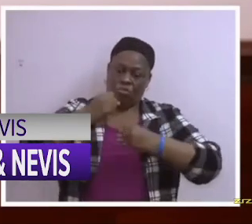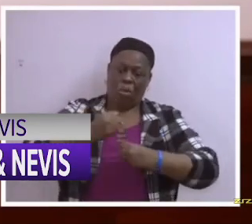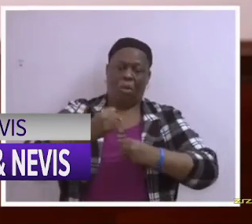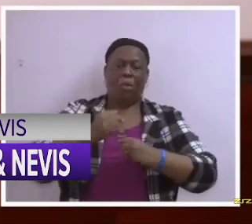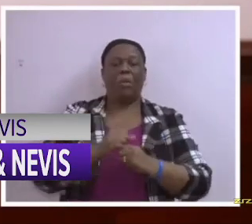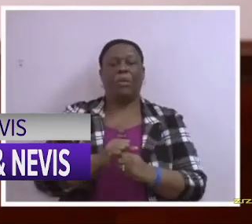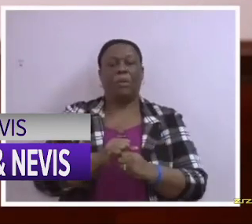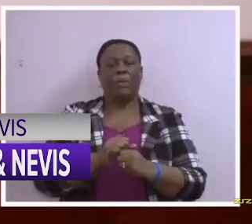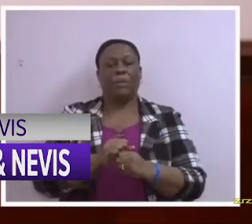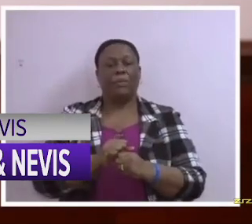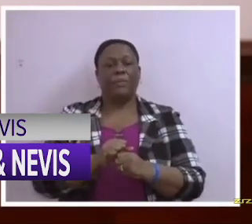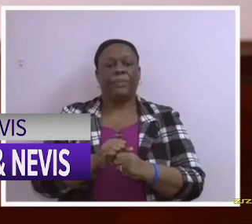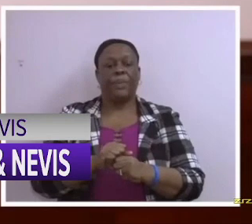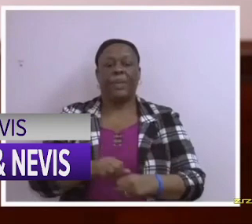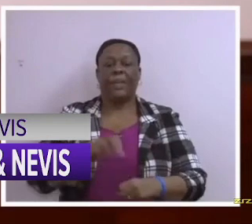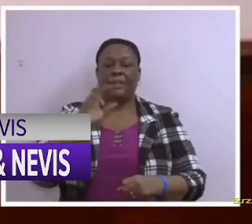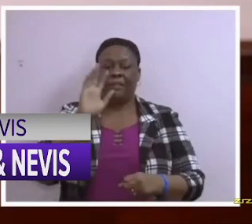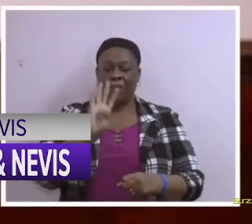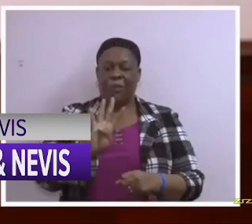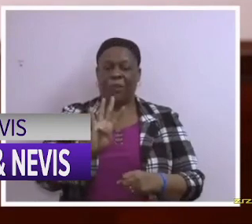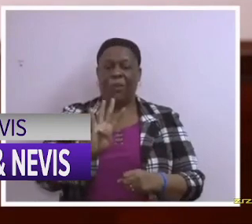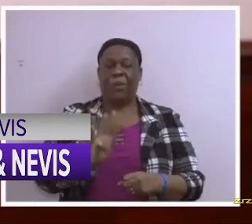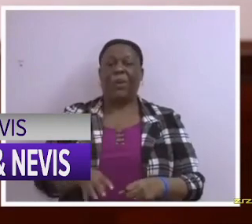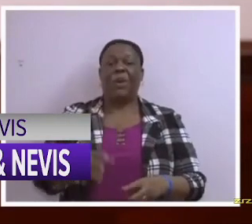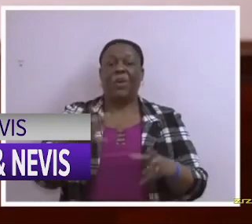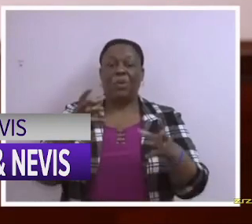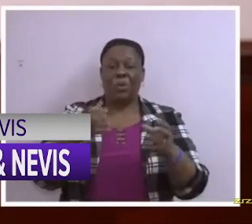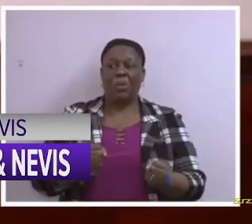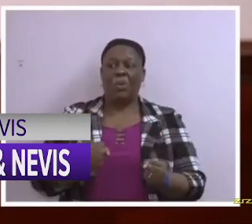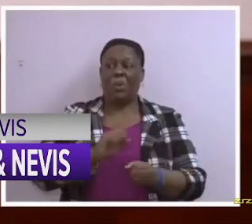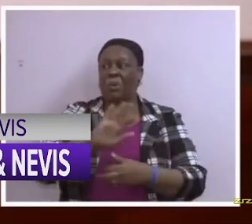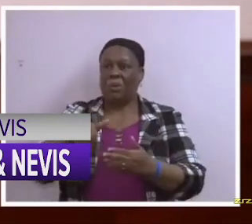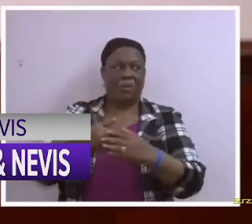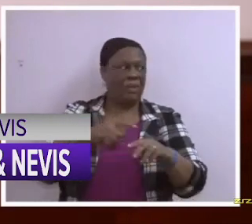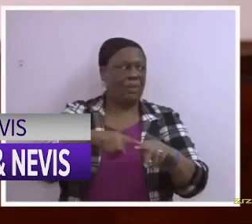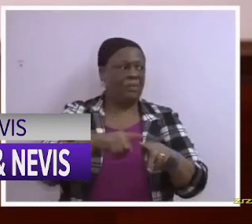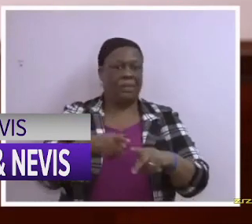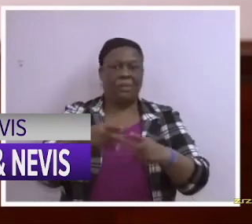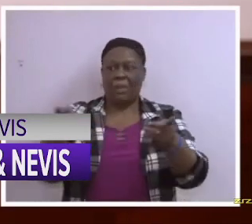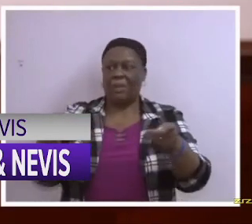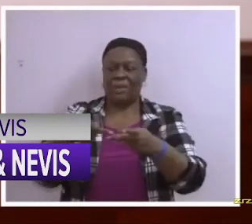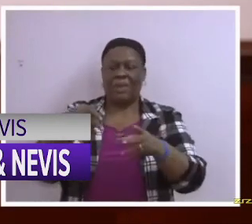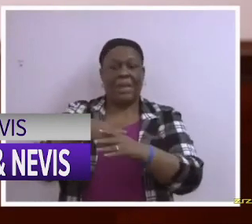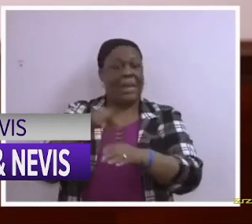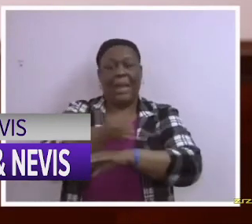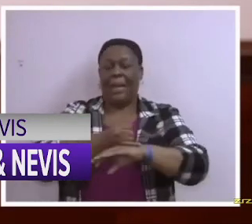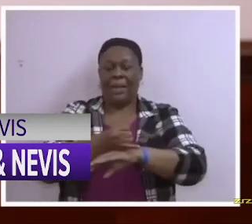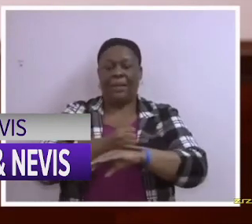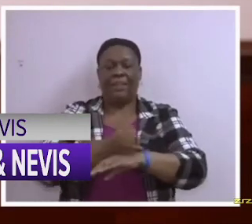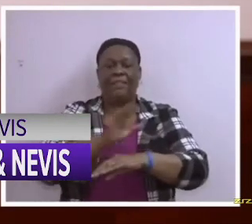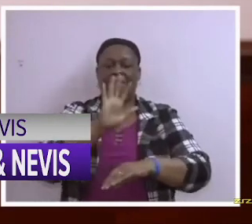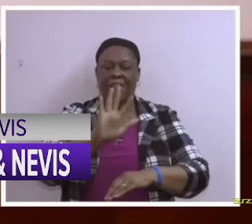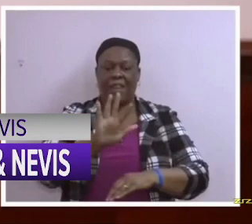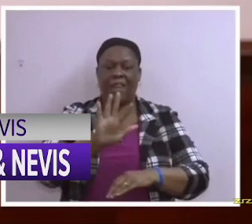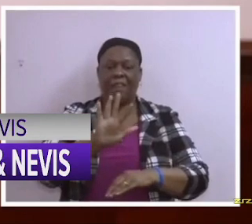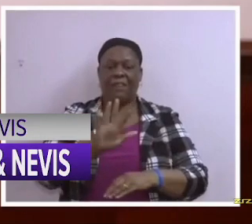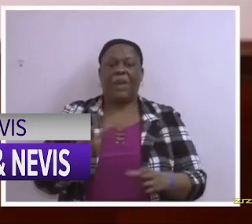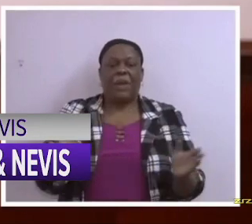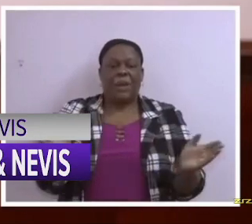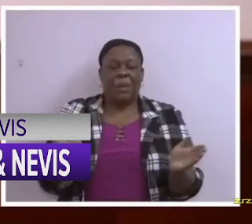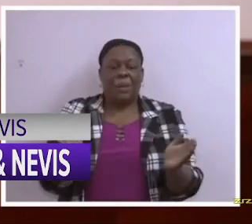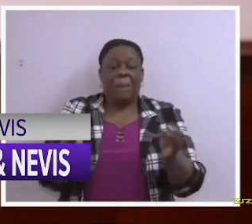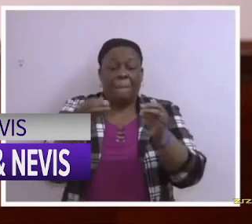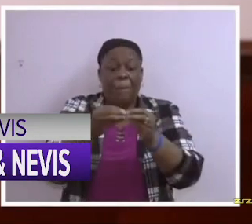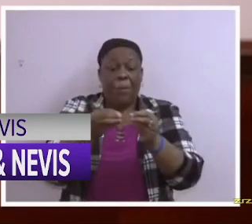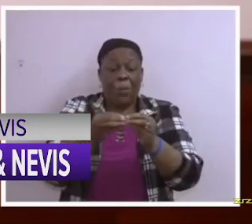CCTV infrastructure island-wide. And 5. Enhancement of evidence gathering capabilities